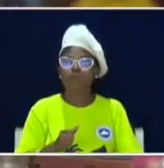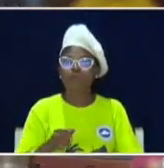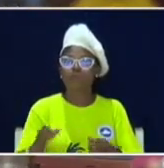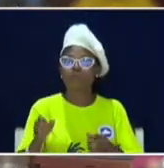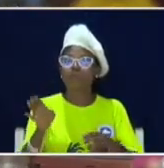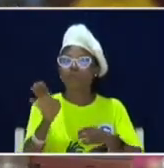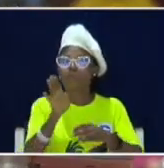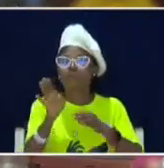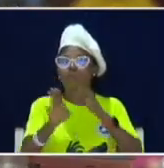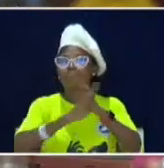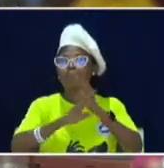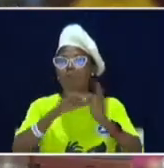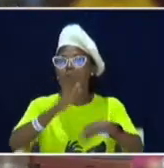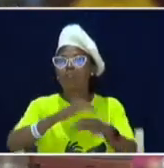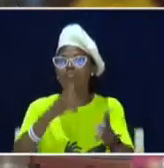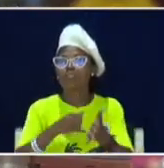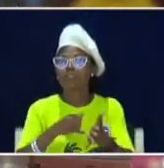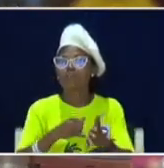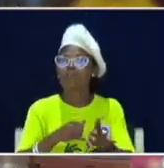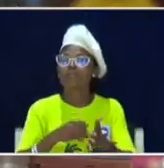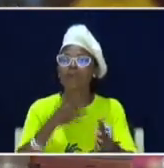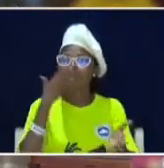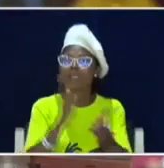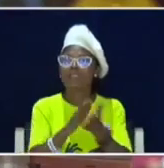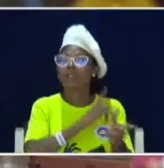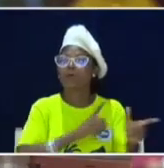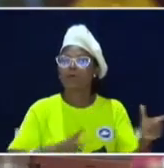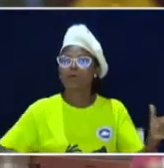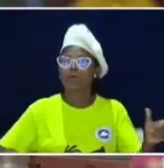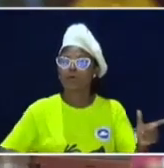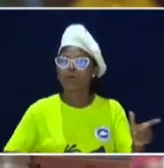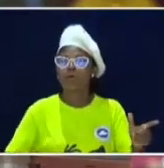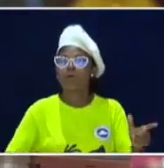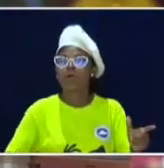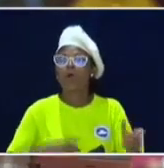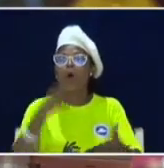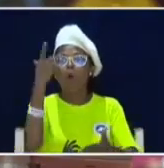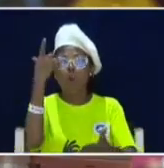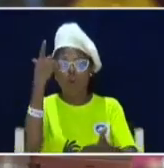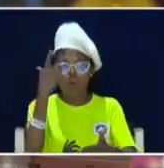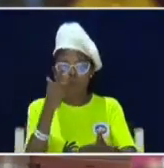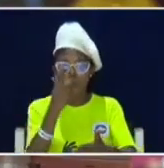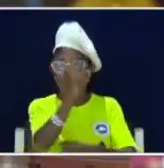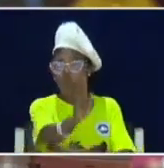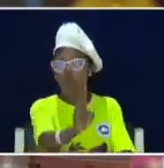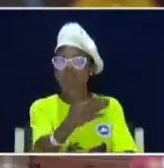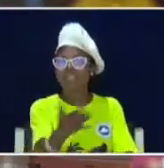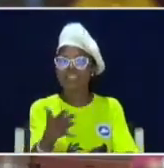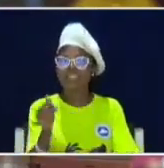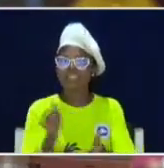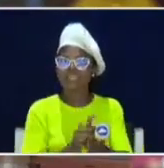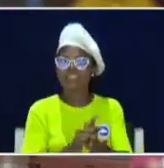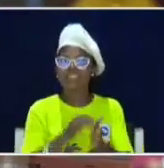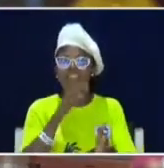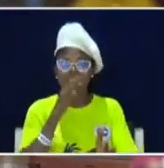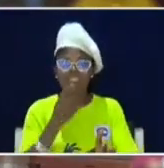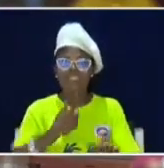few. Praise the Lord. One significant thing about the eagle is the strength.